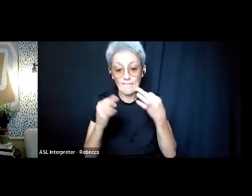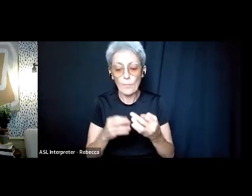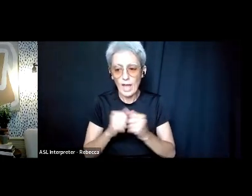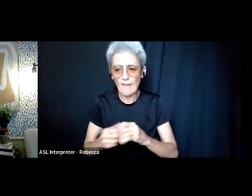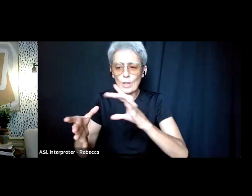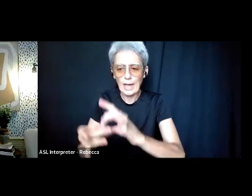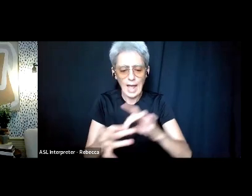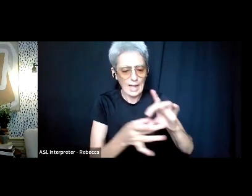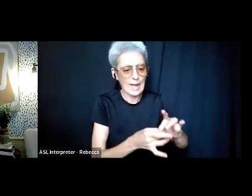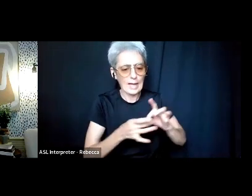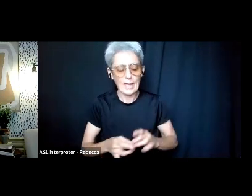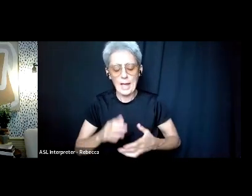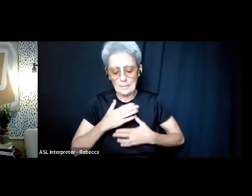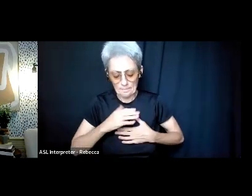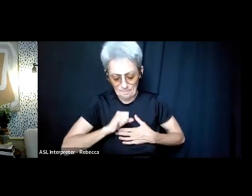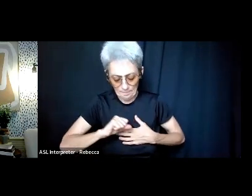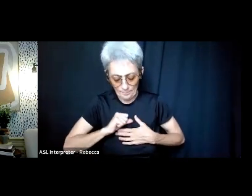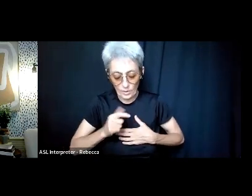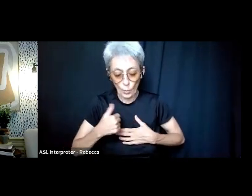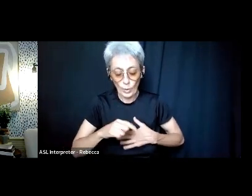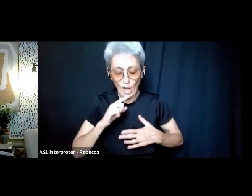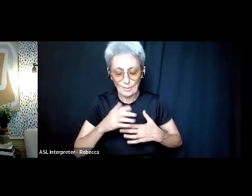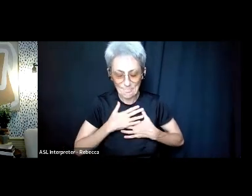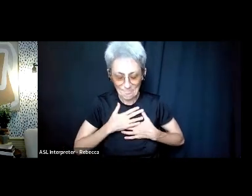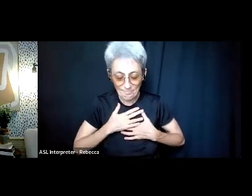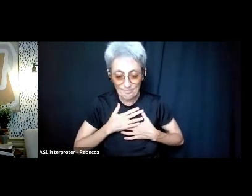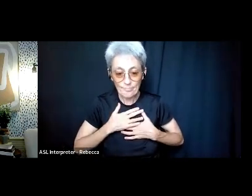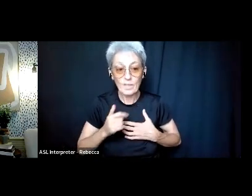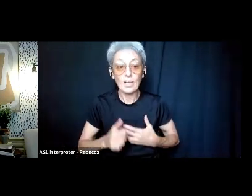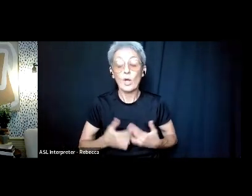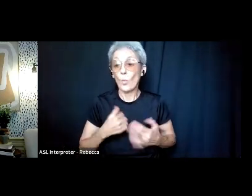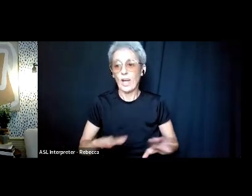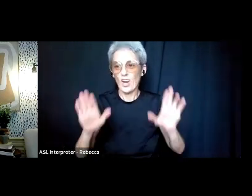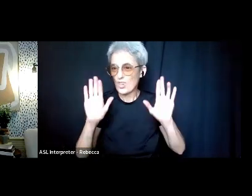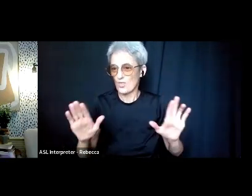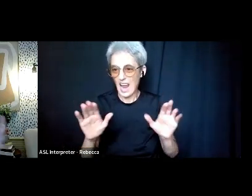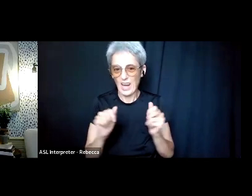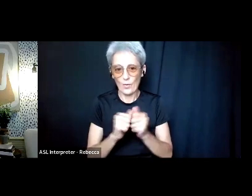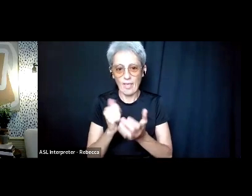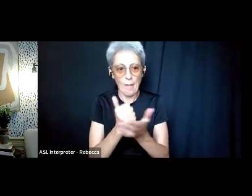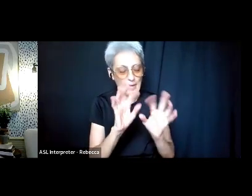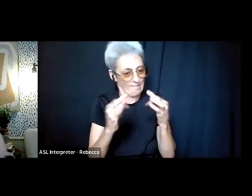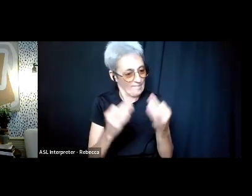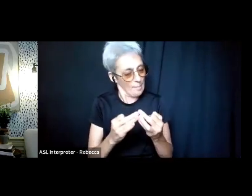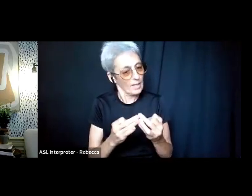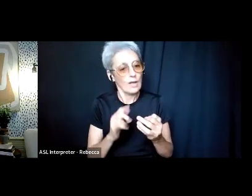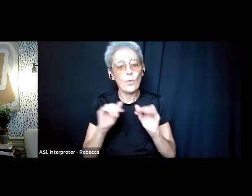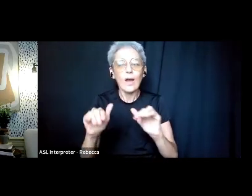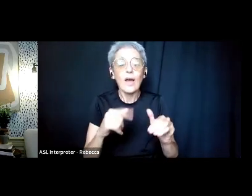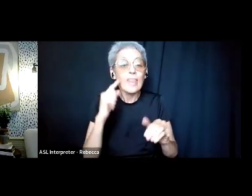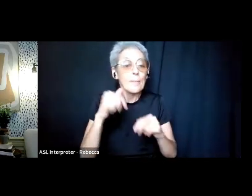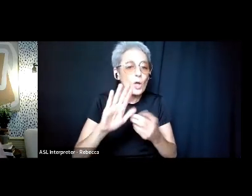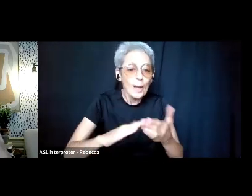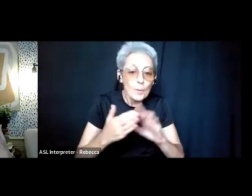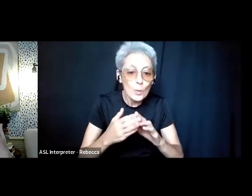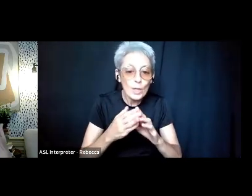are really, really great at helping a family think about their community, because often families get